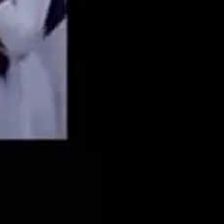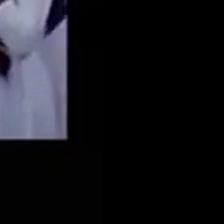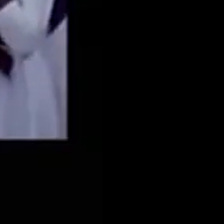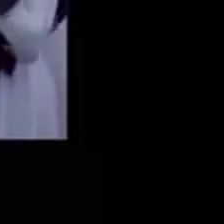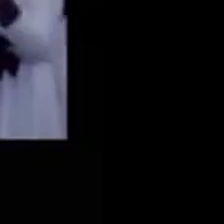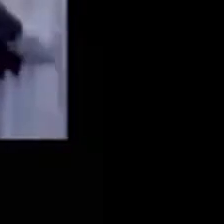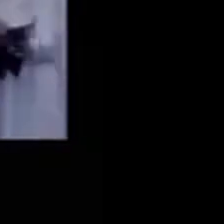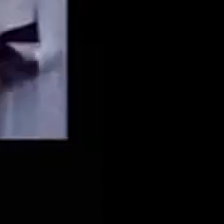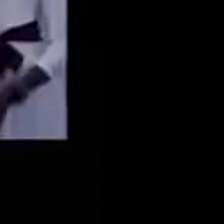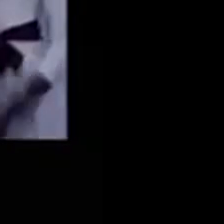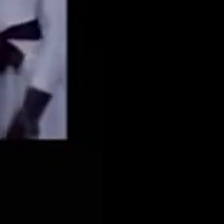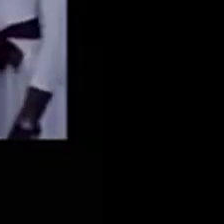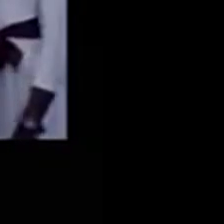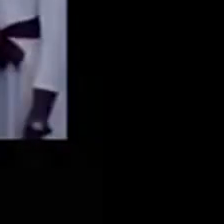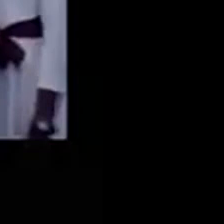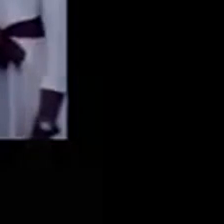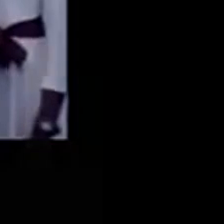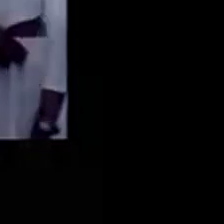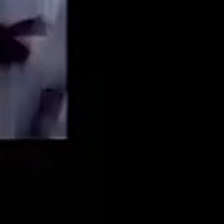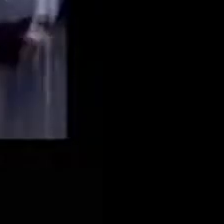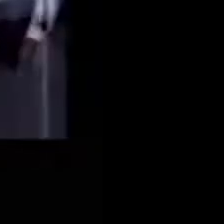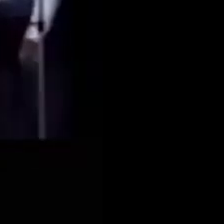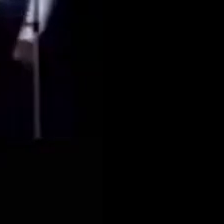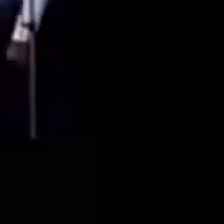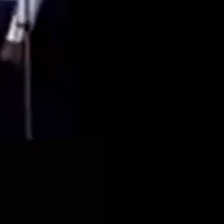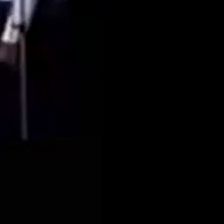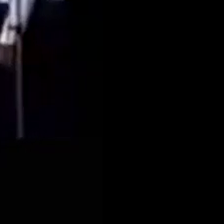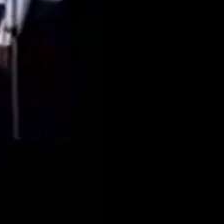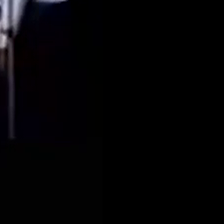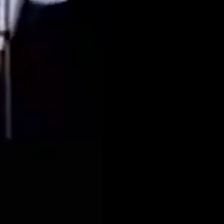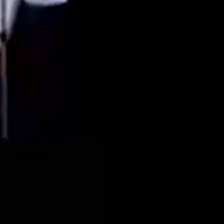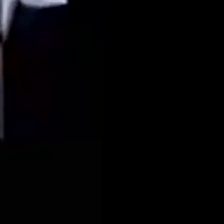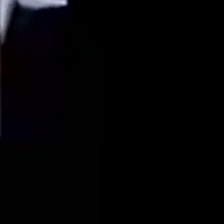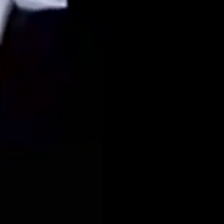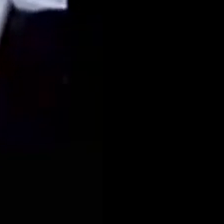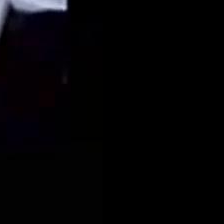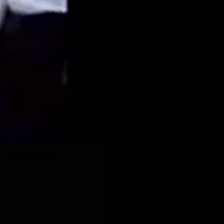amazing grace. At the